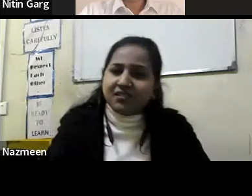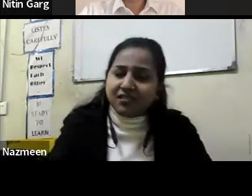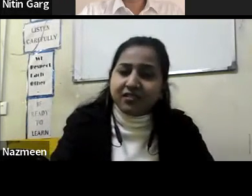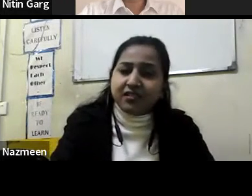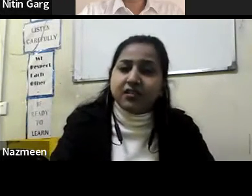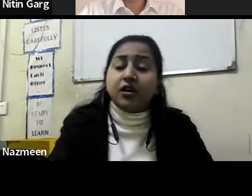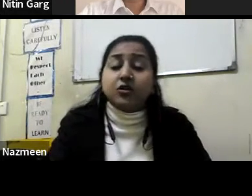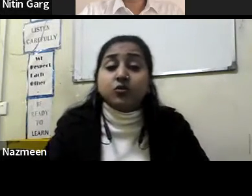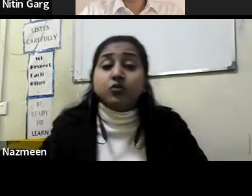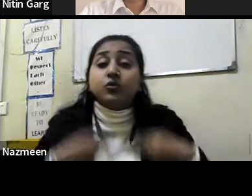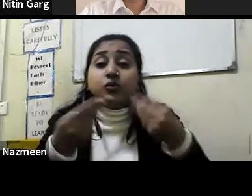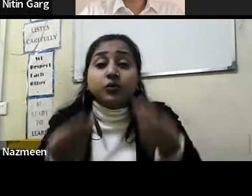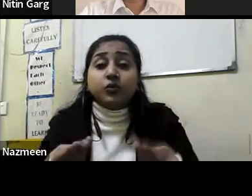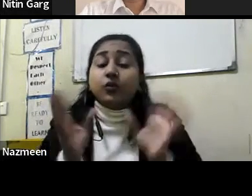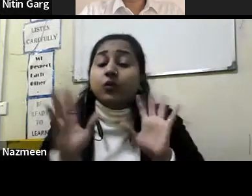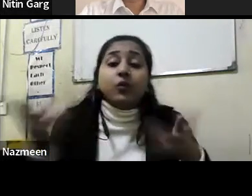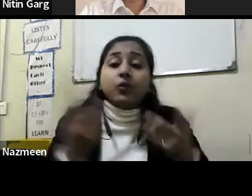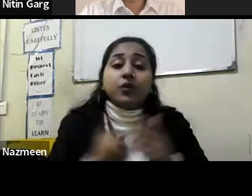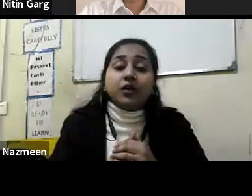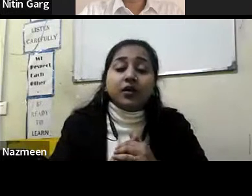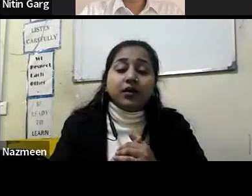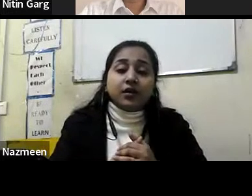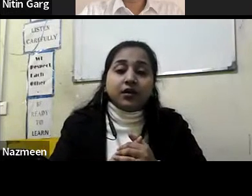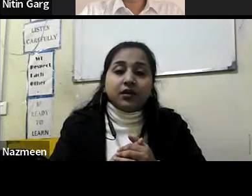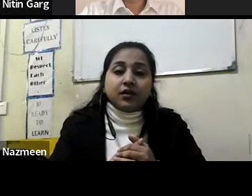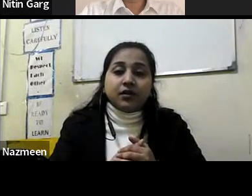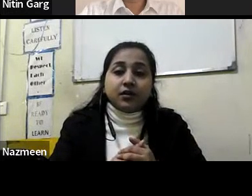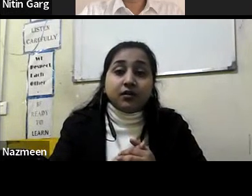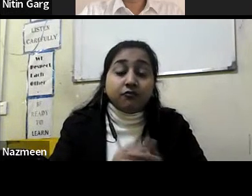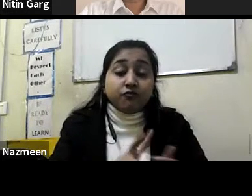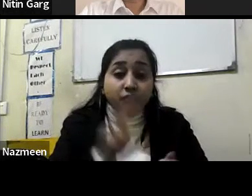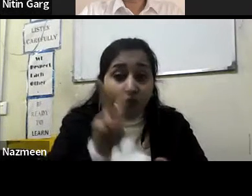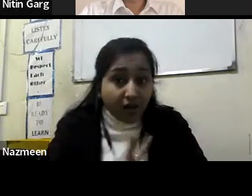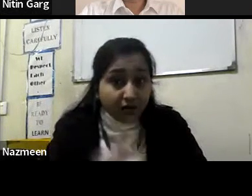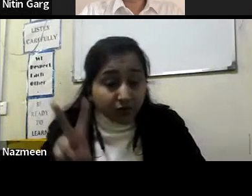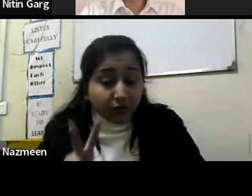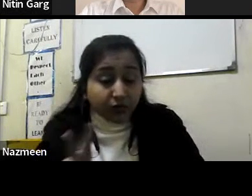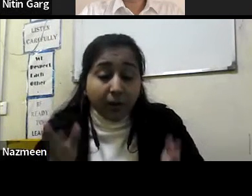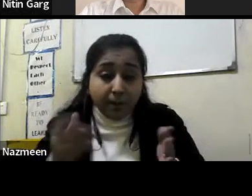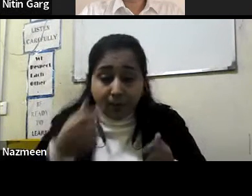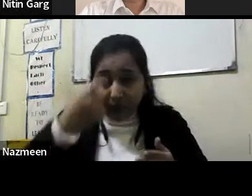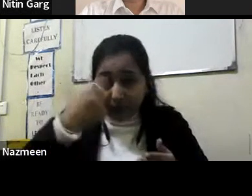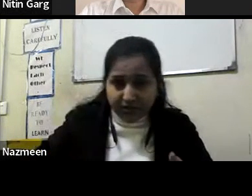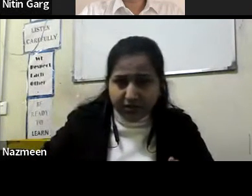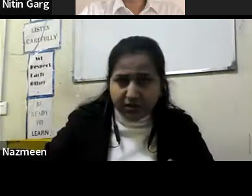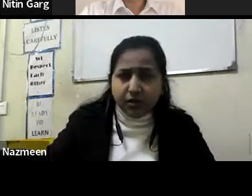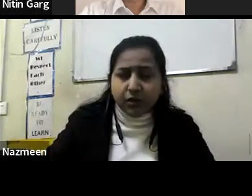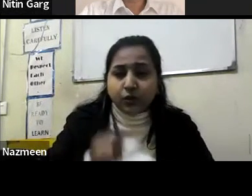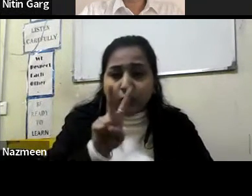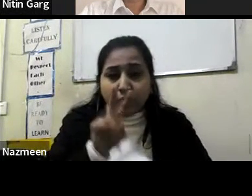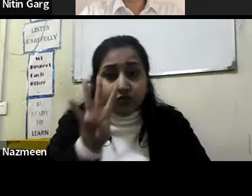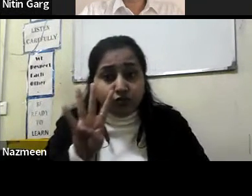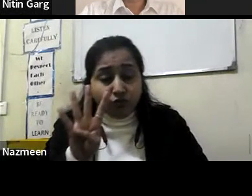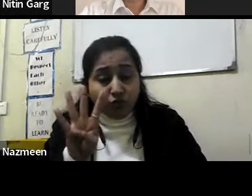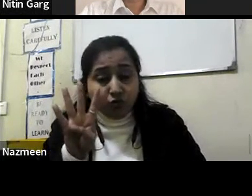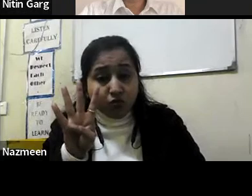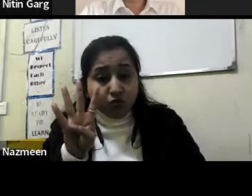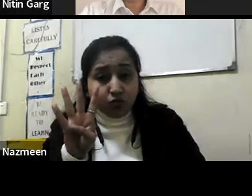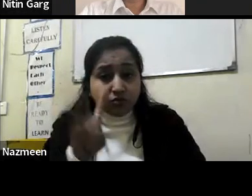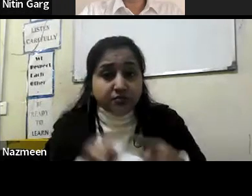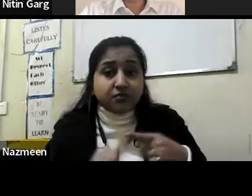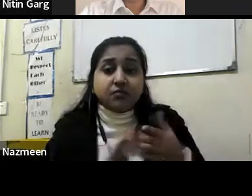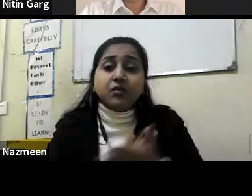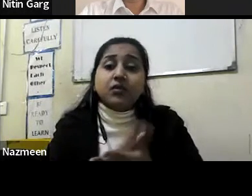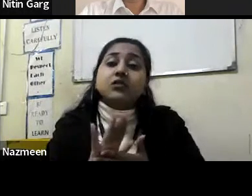to provide them that all that inculcate the values and the personality and the 21st century skills, and that needs to be inclusive